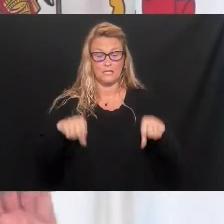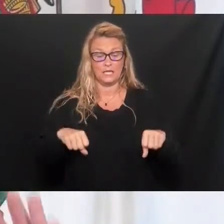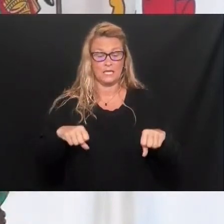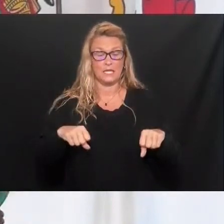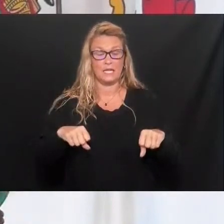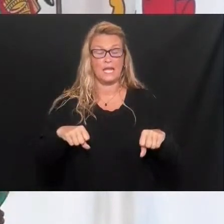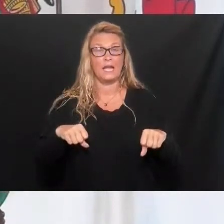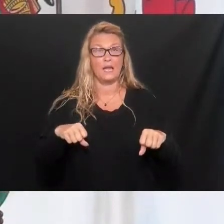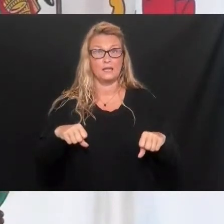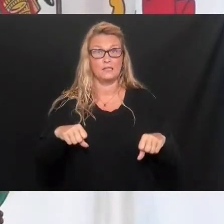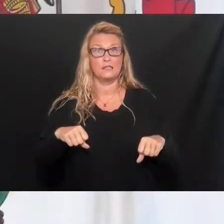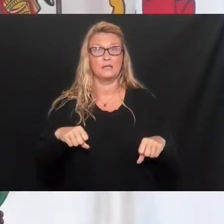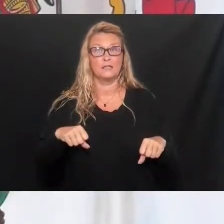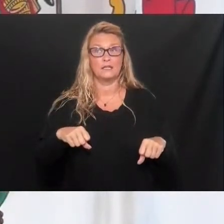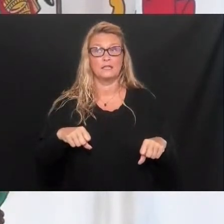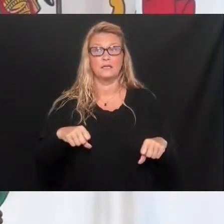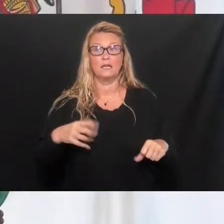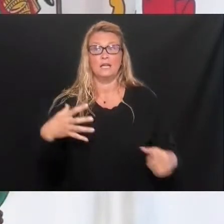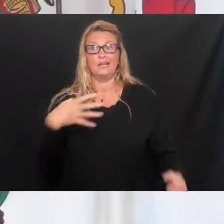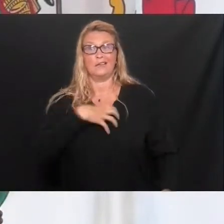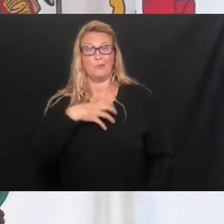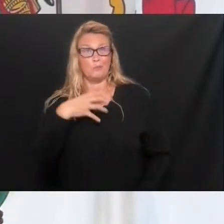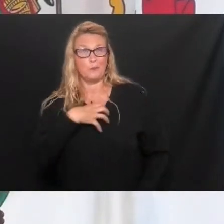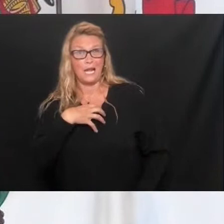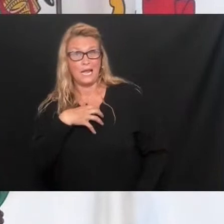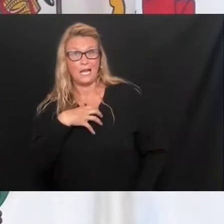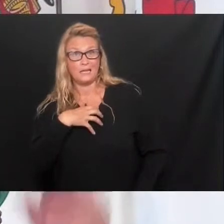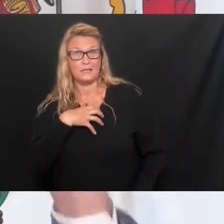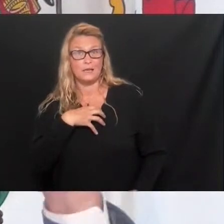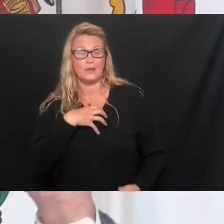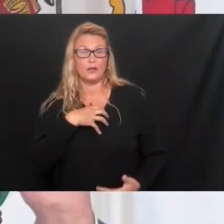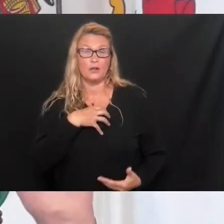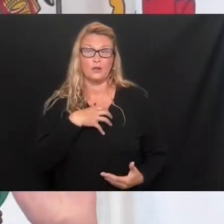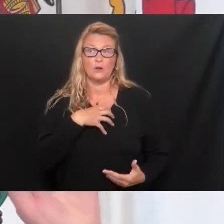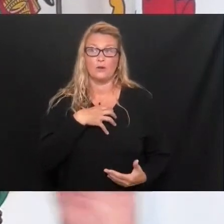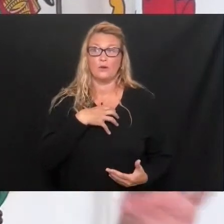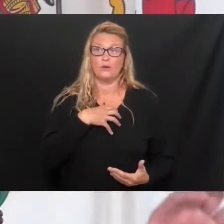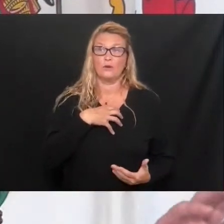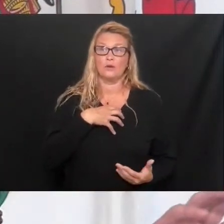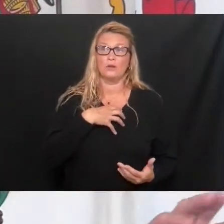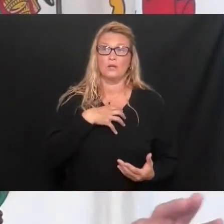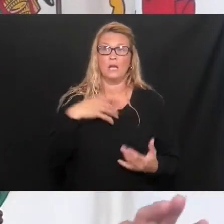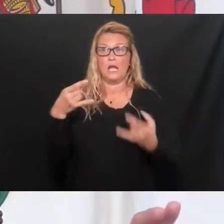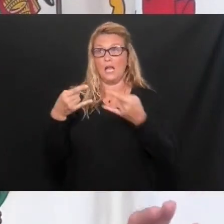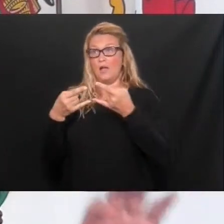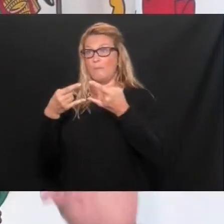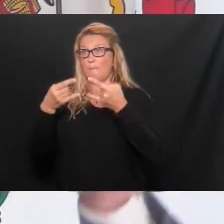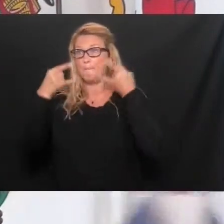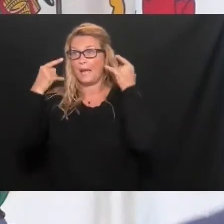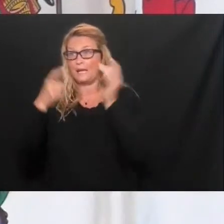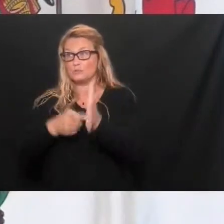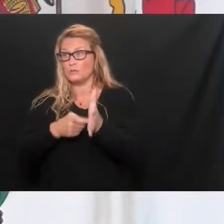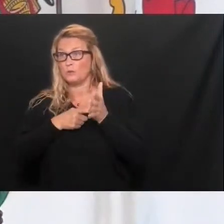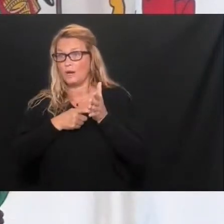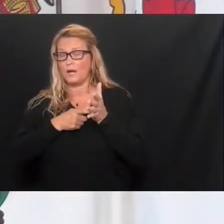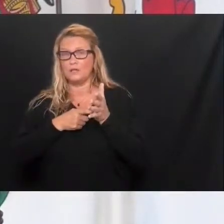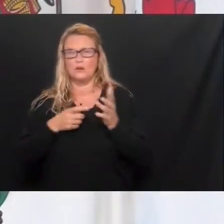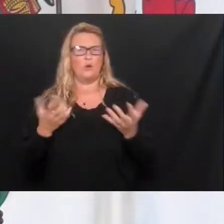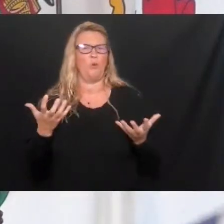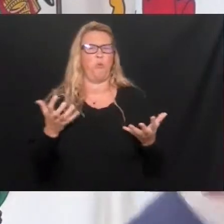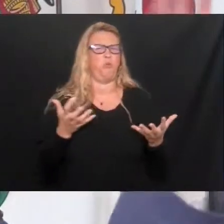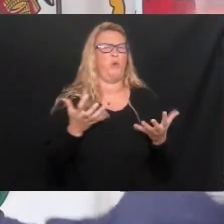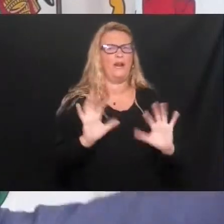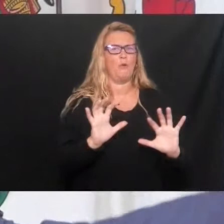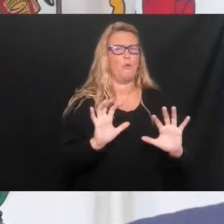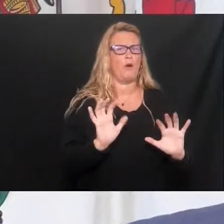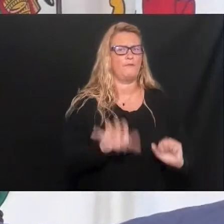go crazy griping about the fact that, you do a mask mandate. Well, we don't want to do that. We